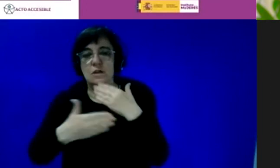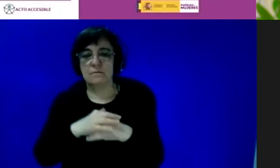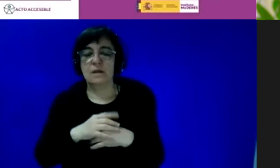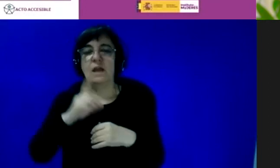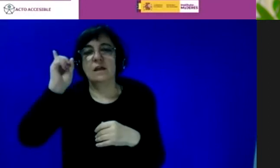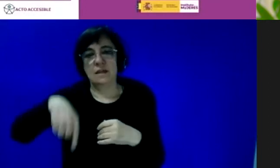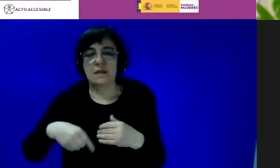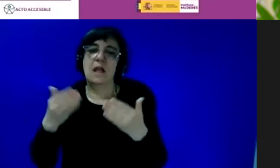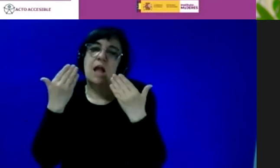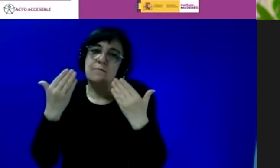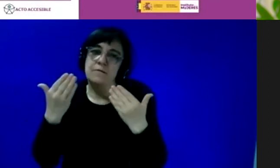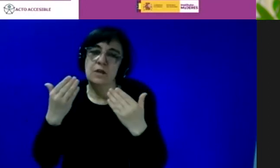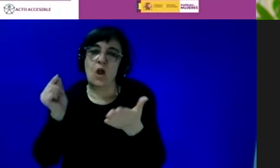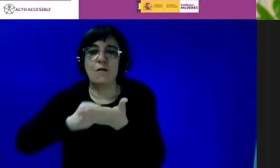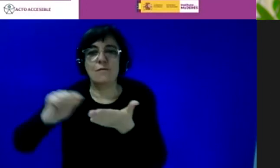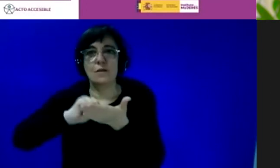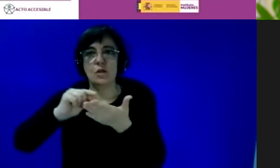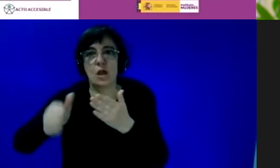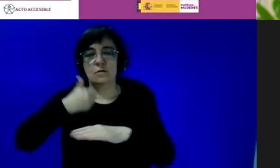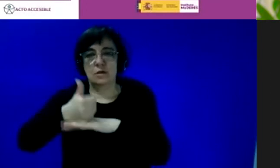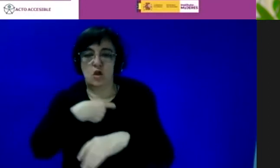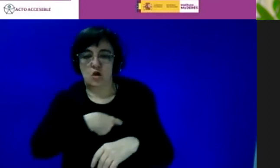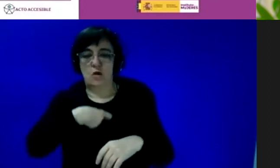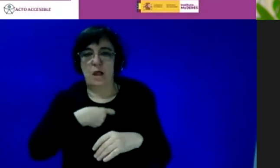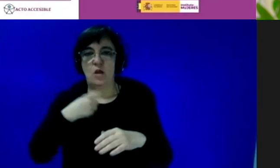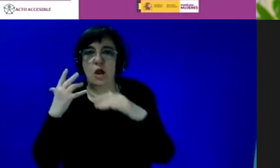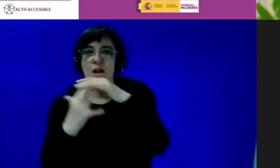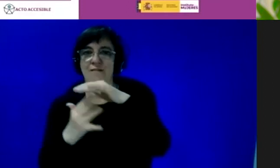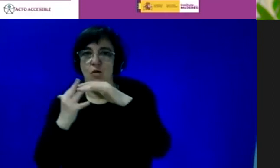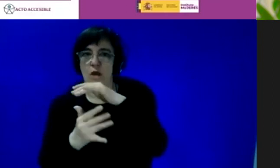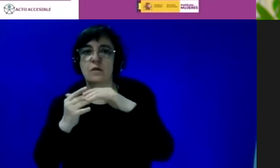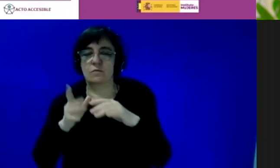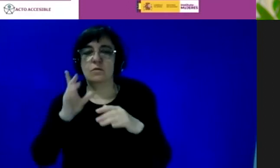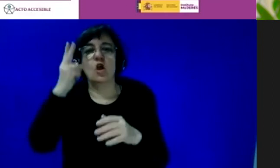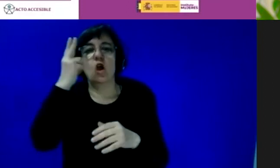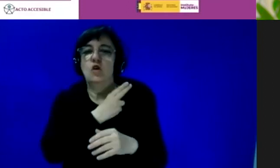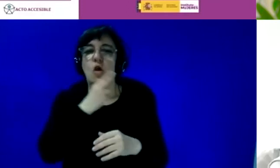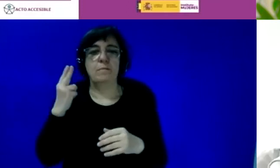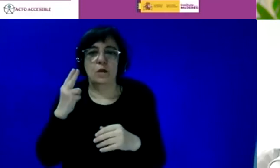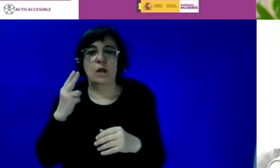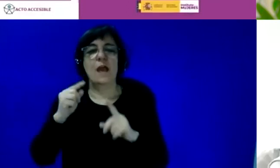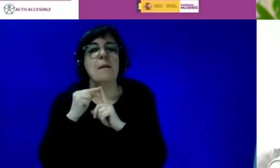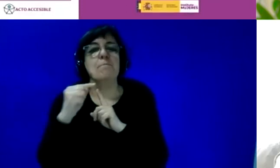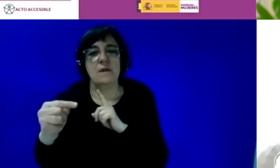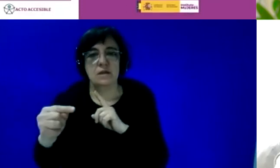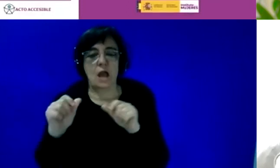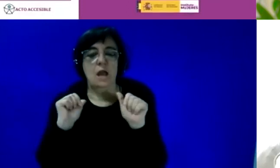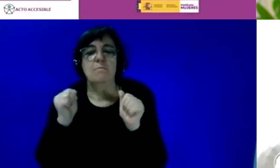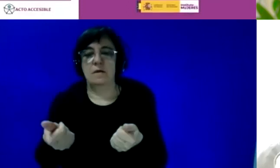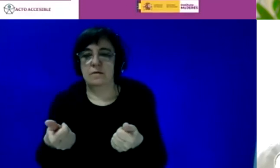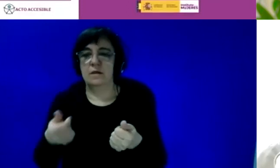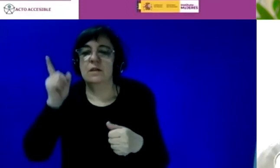many women with disabilities and children with disabilities in the country, and also the High Commissioner